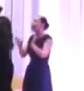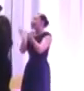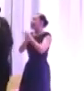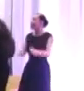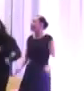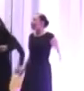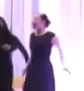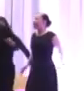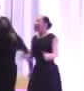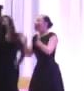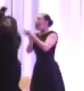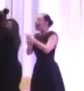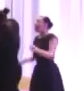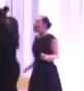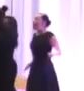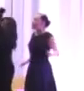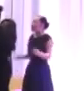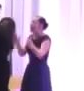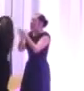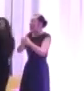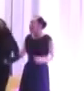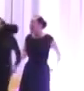Since he came into my life,